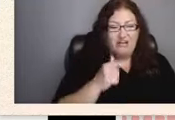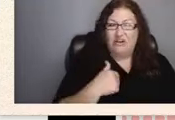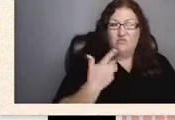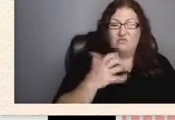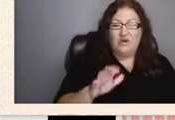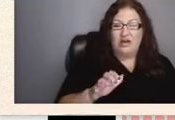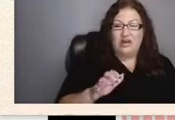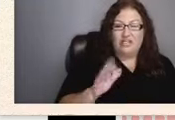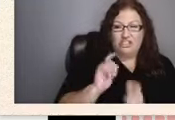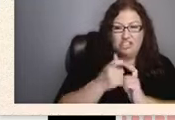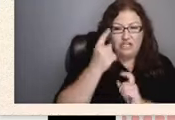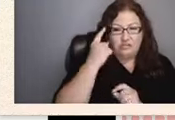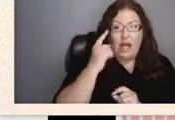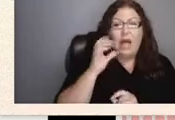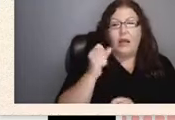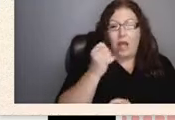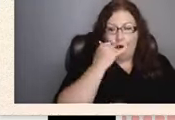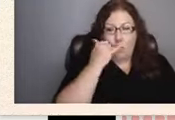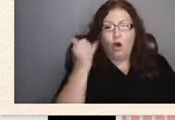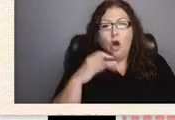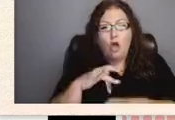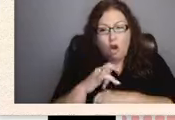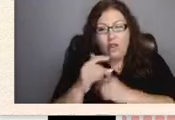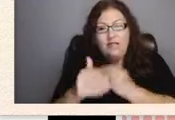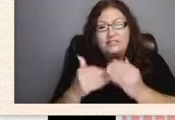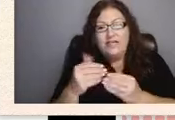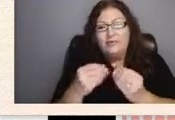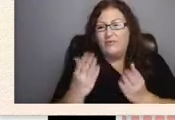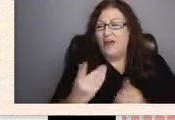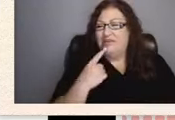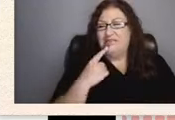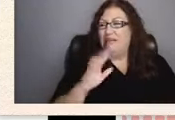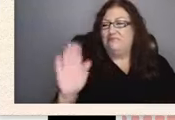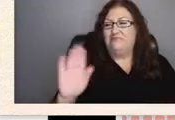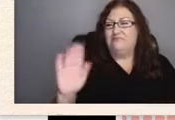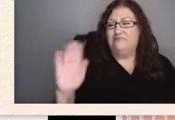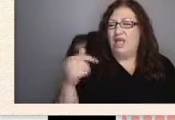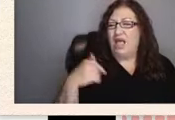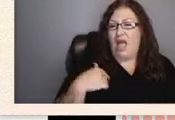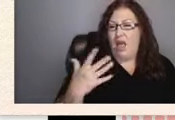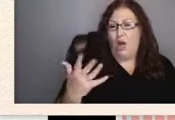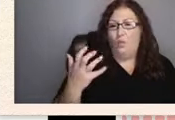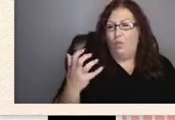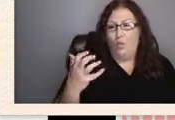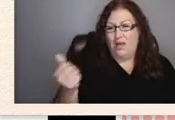your Early Steps provider and say, no, I want to decline.